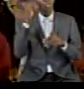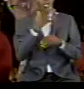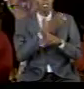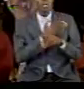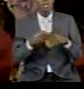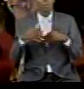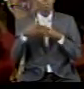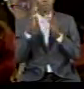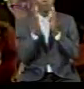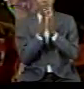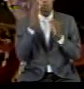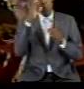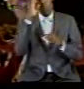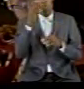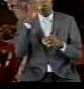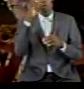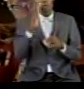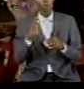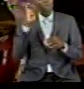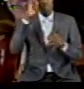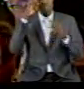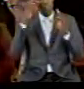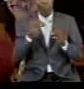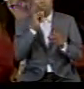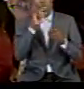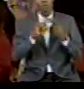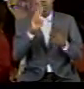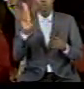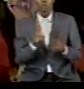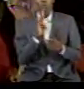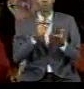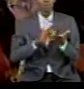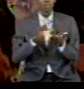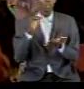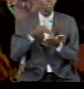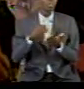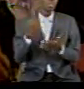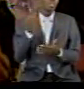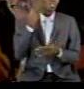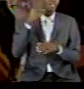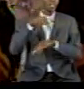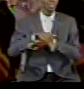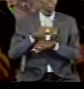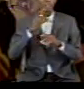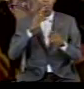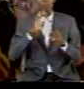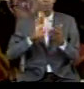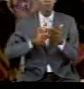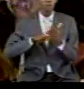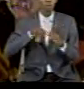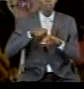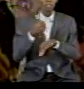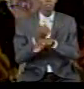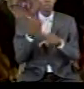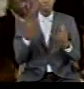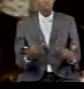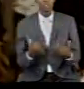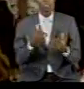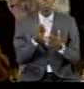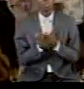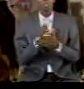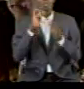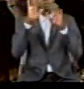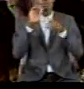decided that he would not take drugs again. That happened last night. He confirmed that tonight his miracle was perfected as the migraine